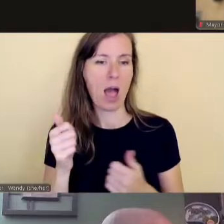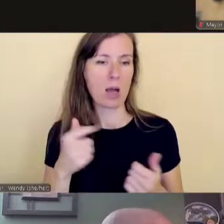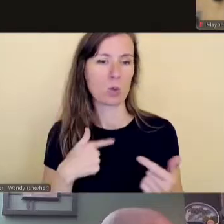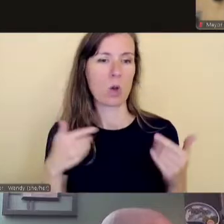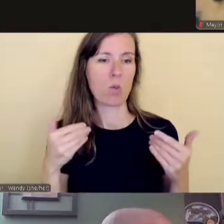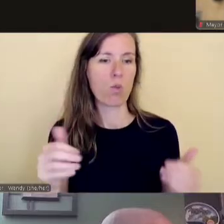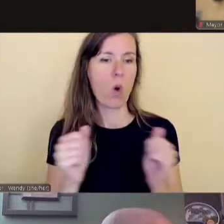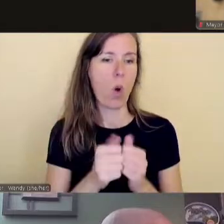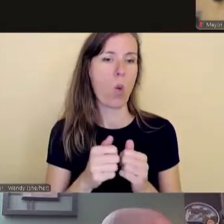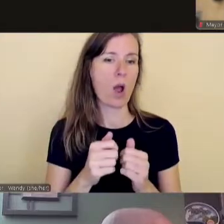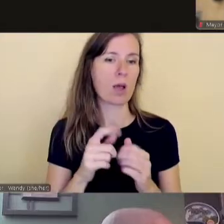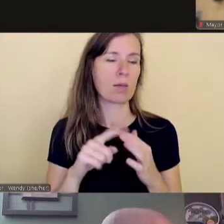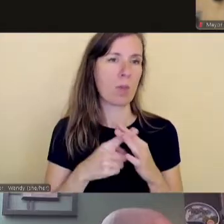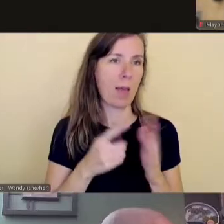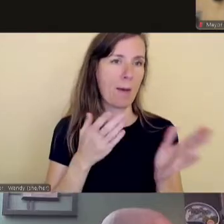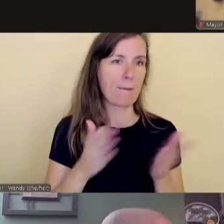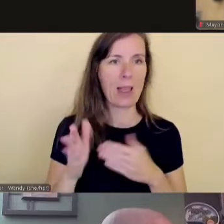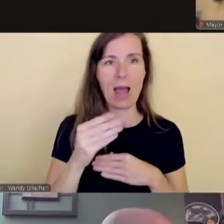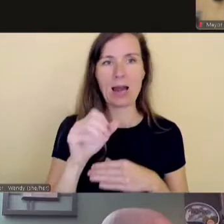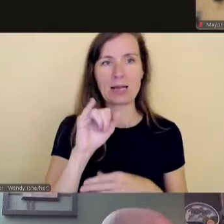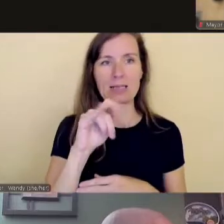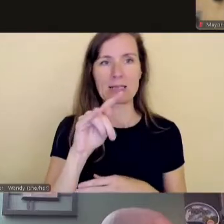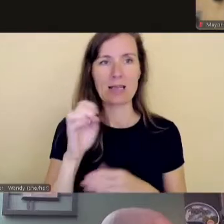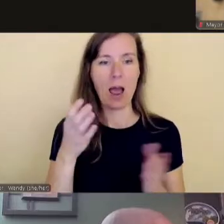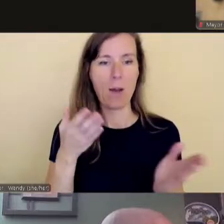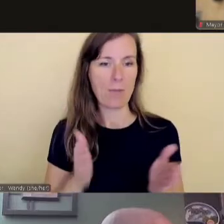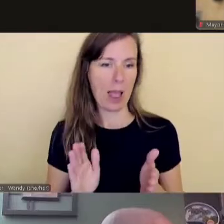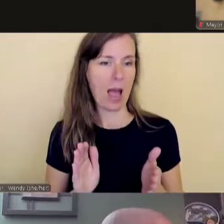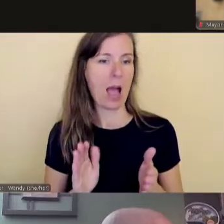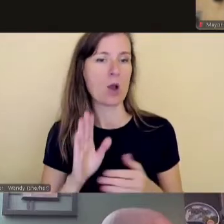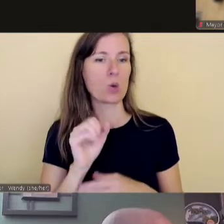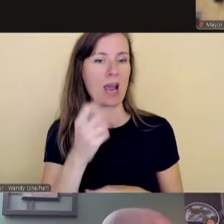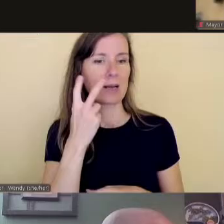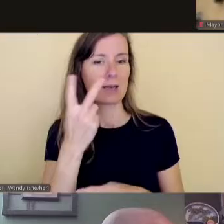you're going to see both those plans many times.